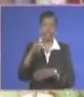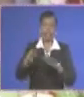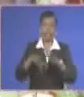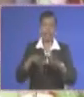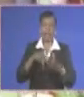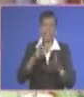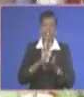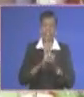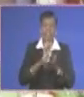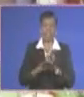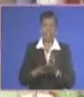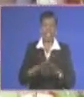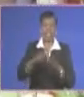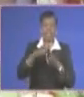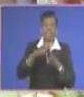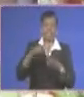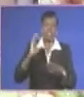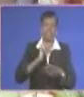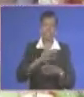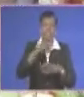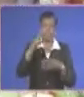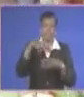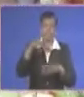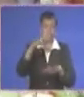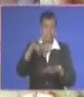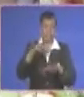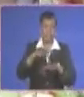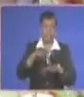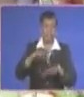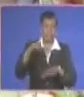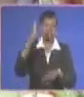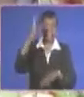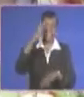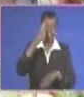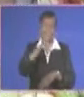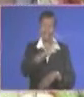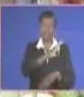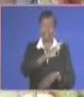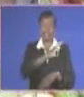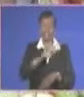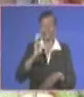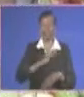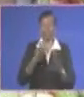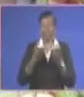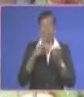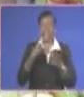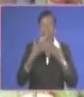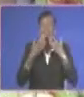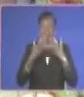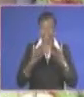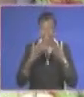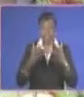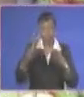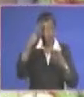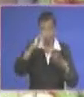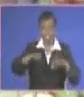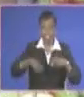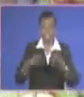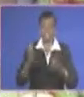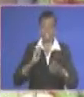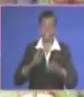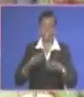Mrs. Denise Backwason, we would like to say thank you very much for donating these books to the students. And we know that the students of Woodcock